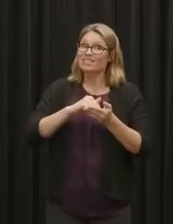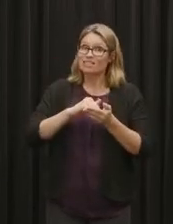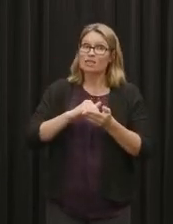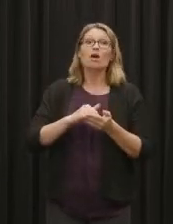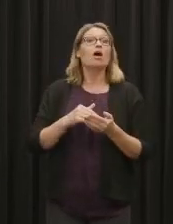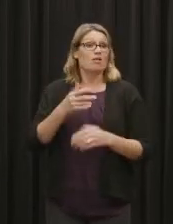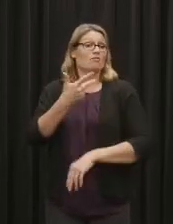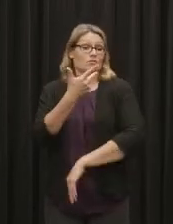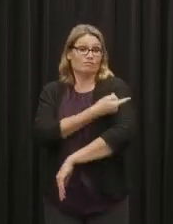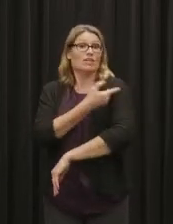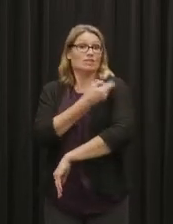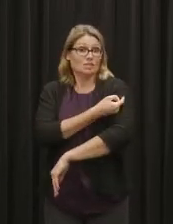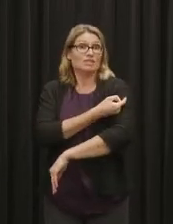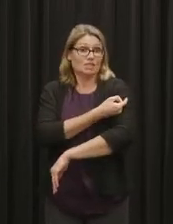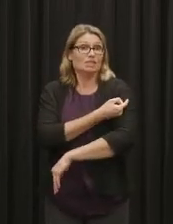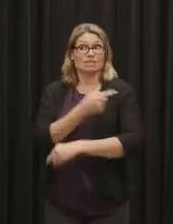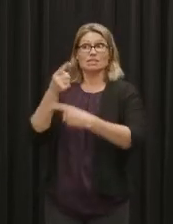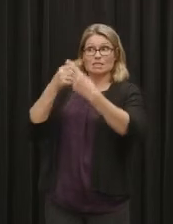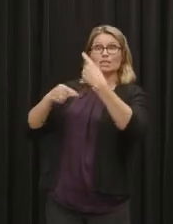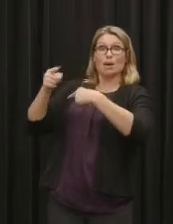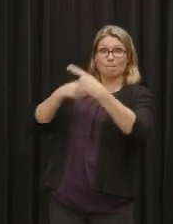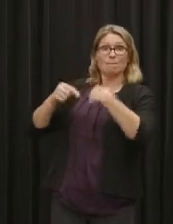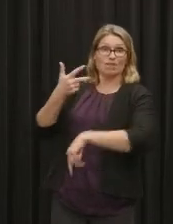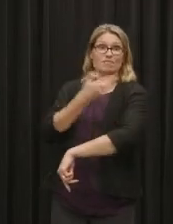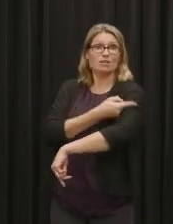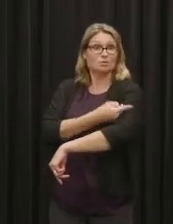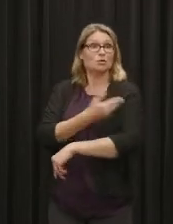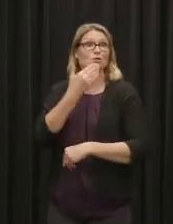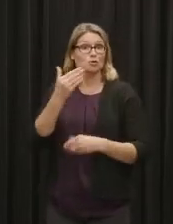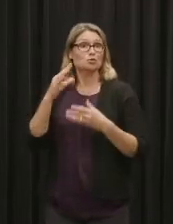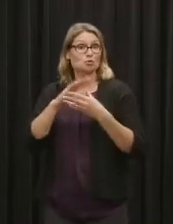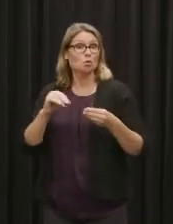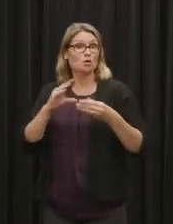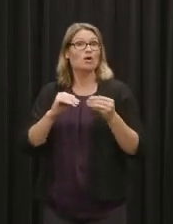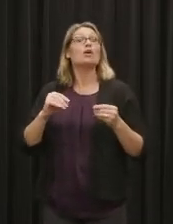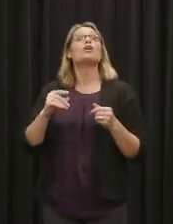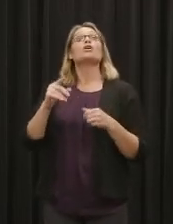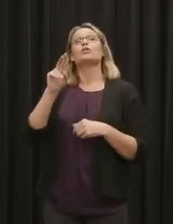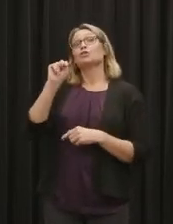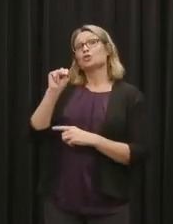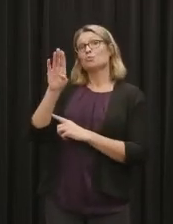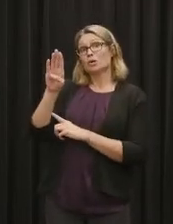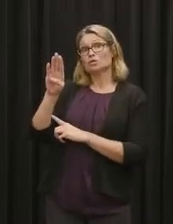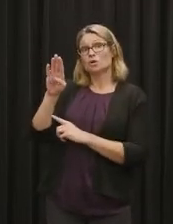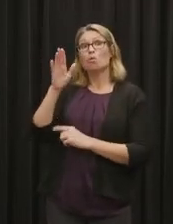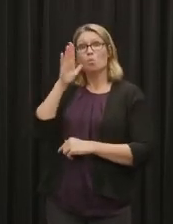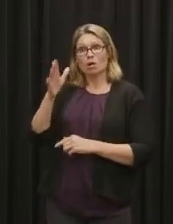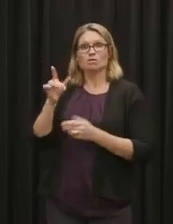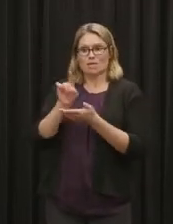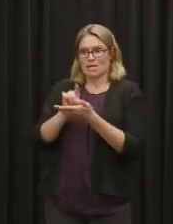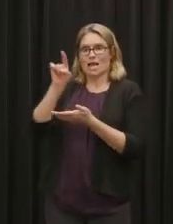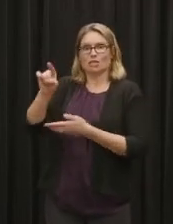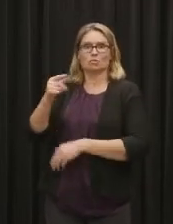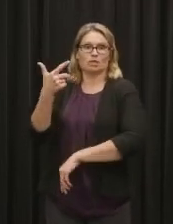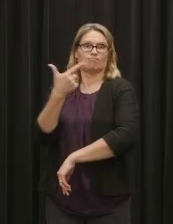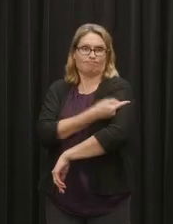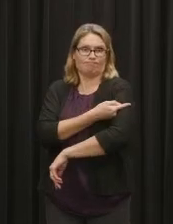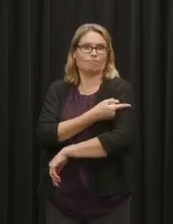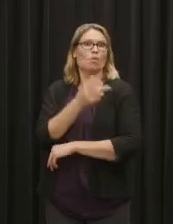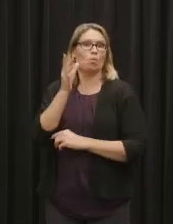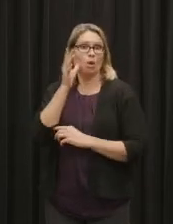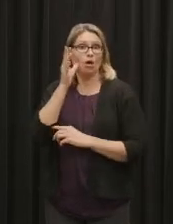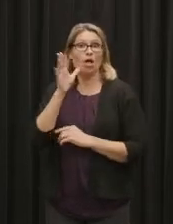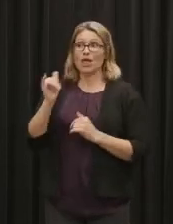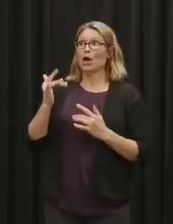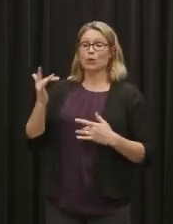Vaccines are on the way, which is also a good news story. And with the first New Brunswickers will be inoculated in the next week. This is an